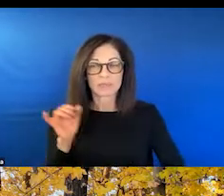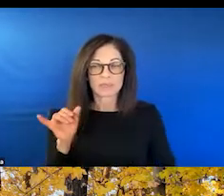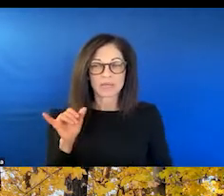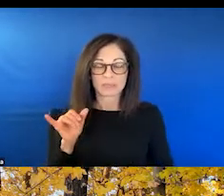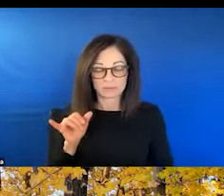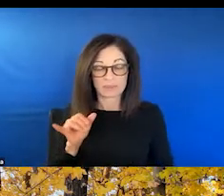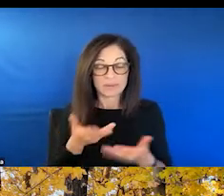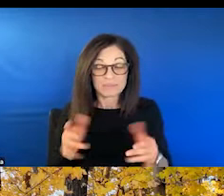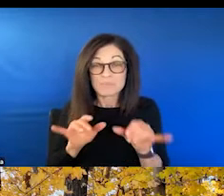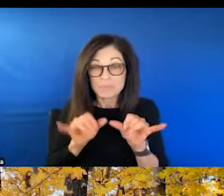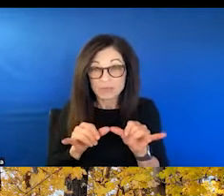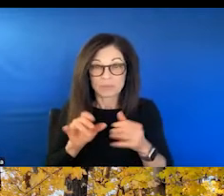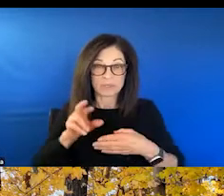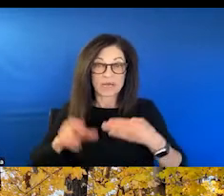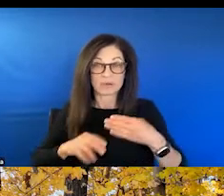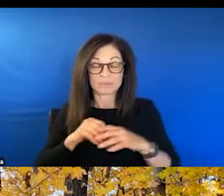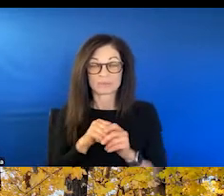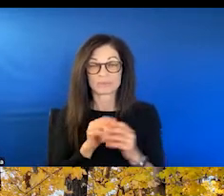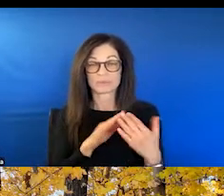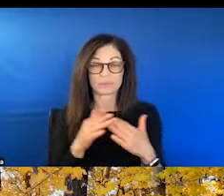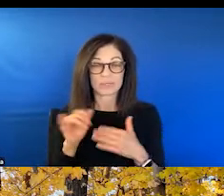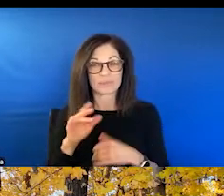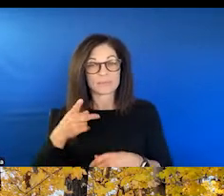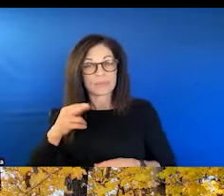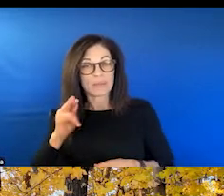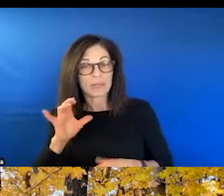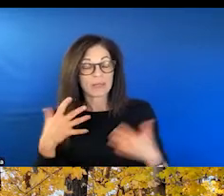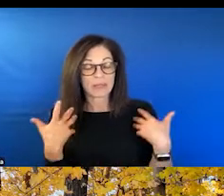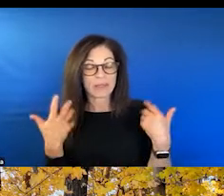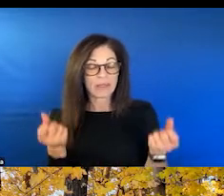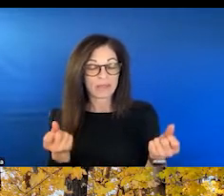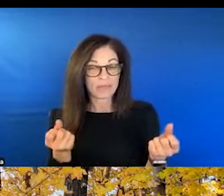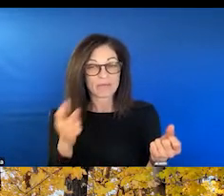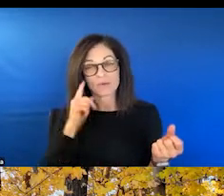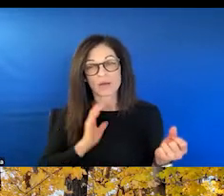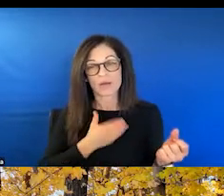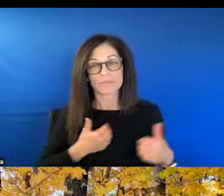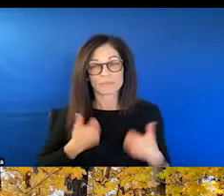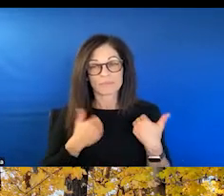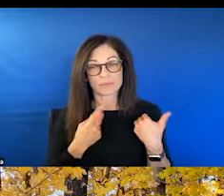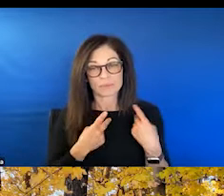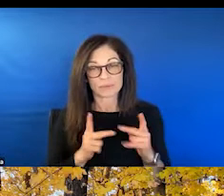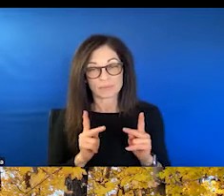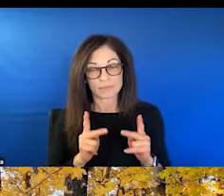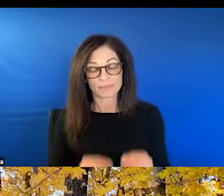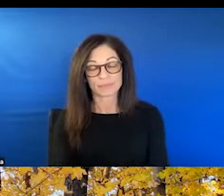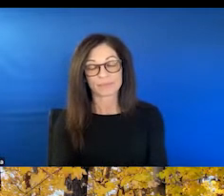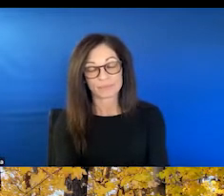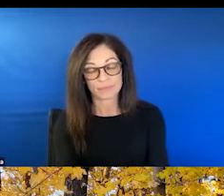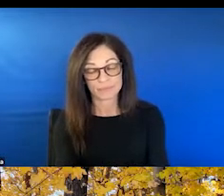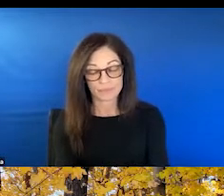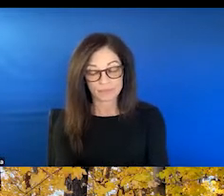in the community in terms of public health for our young people. Next slide.